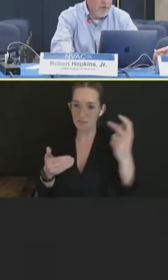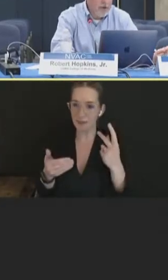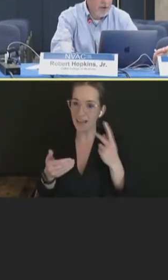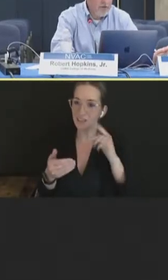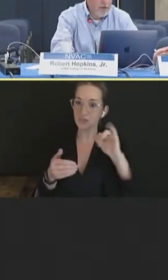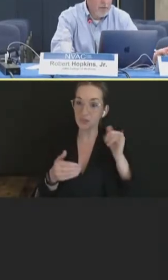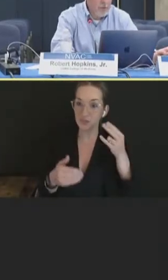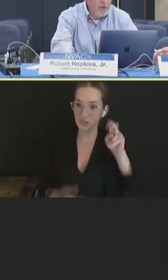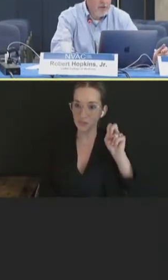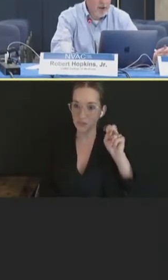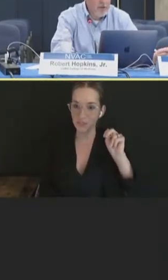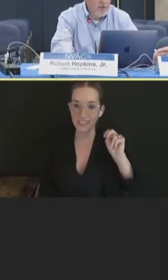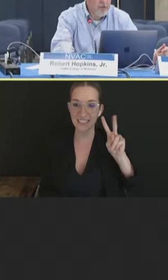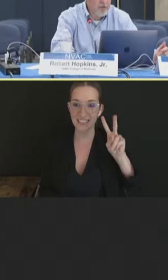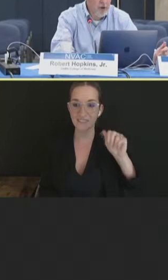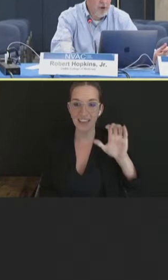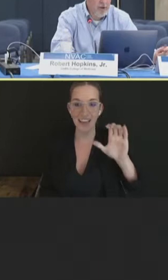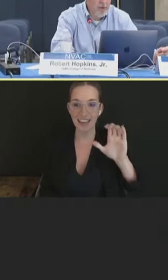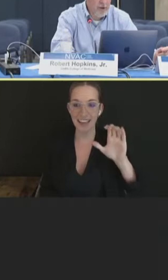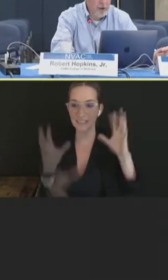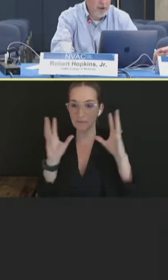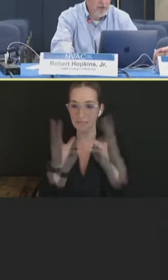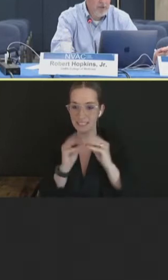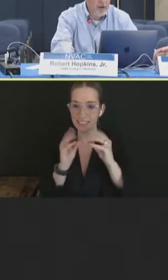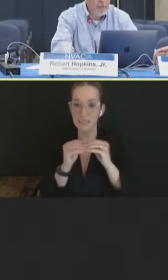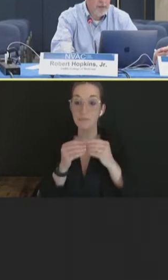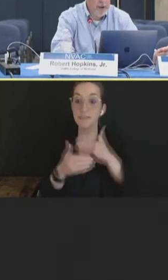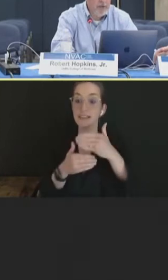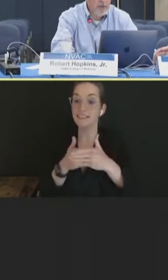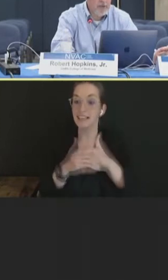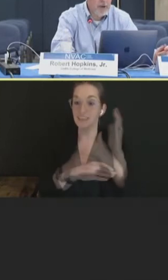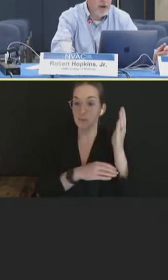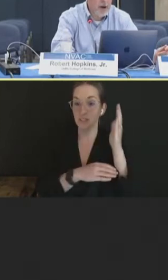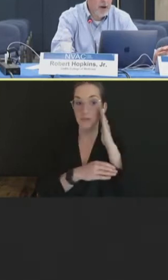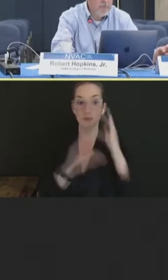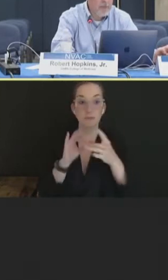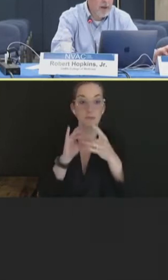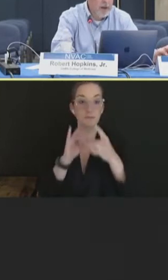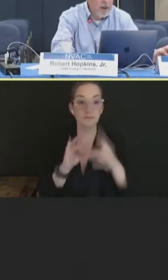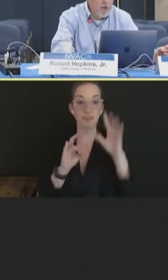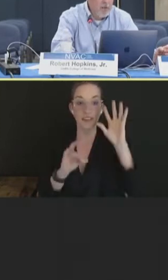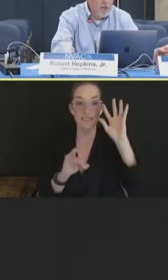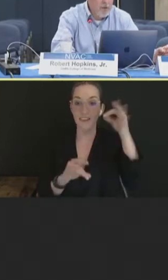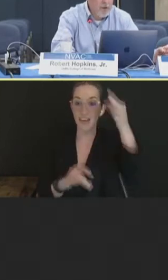Our next presentations are our federal agency updates.